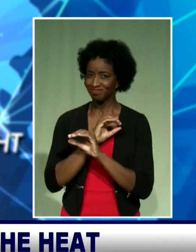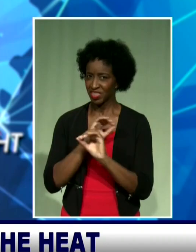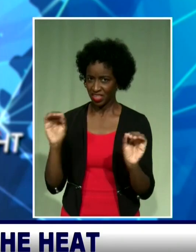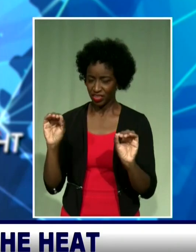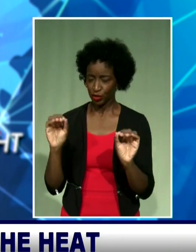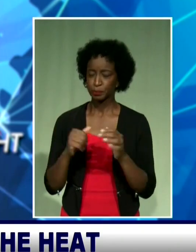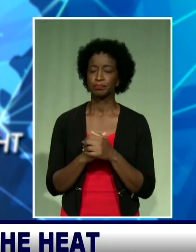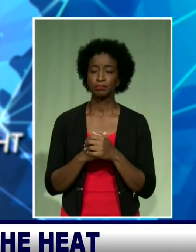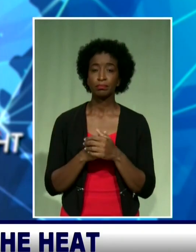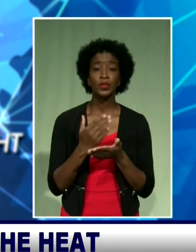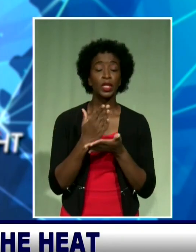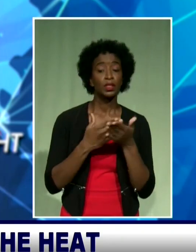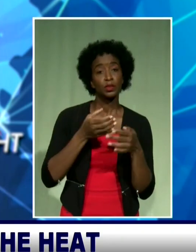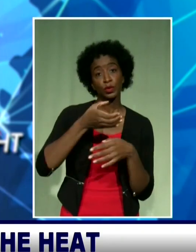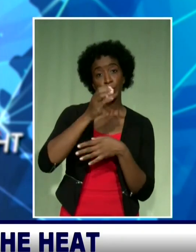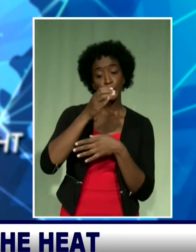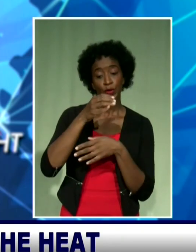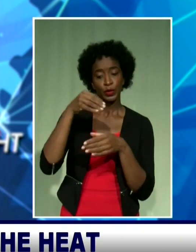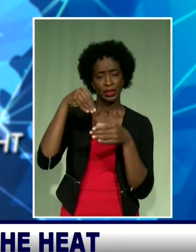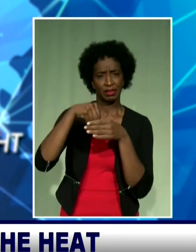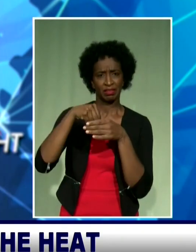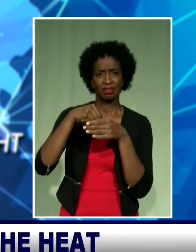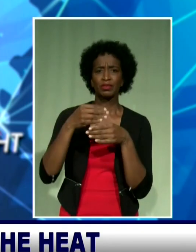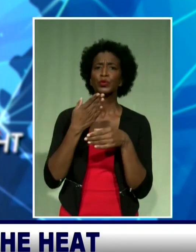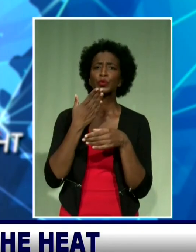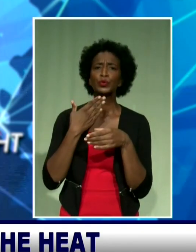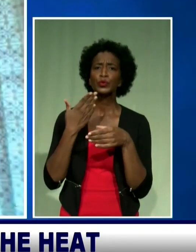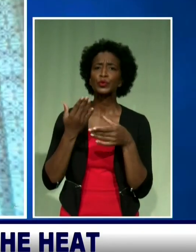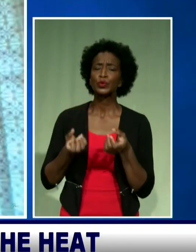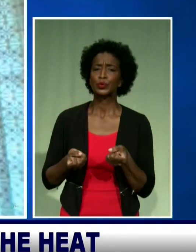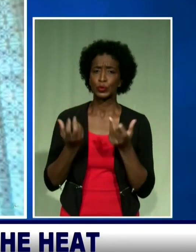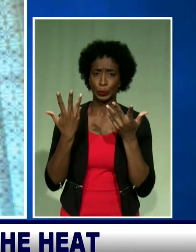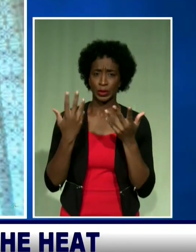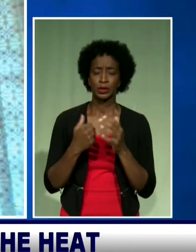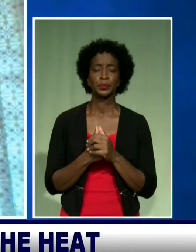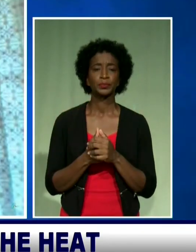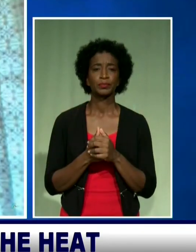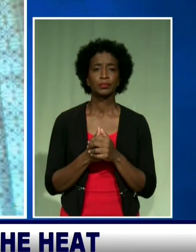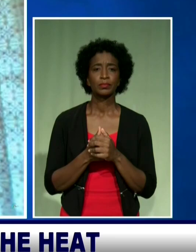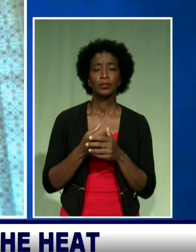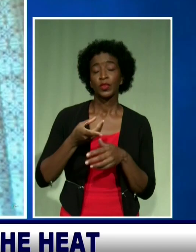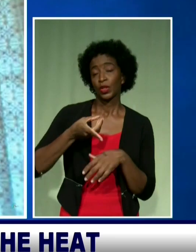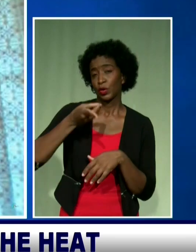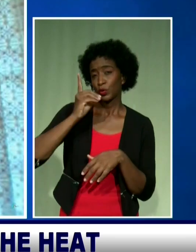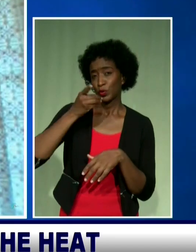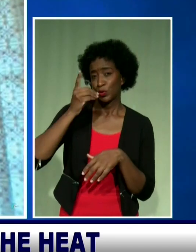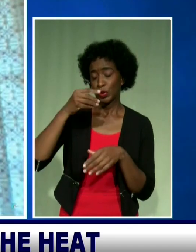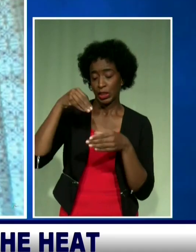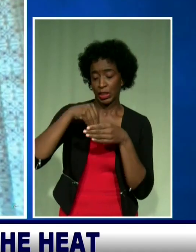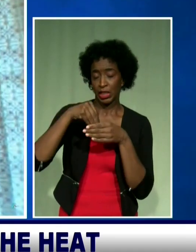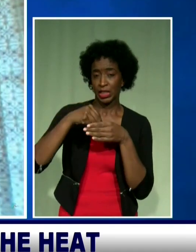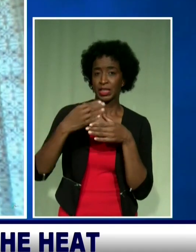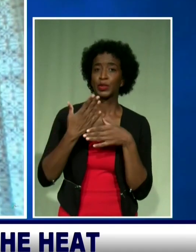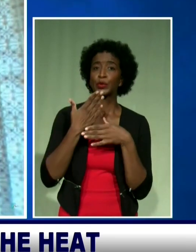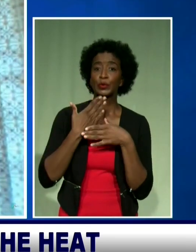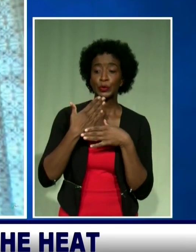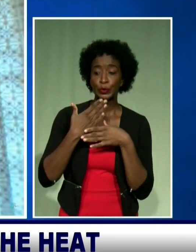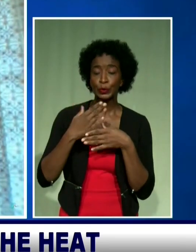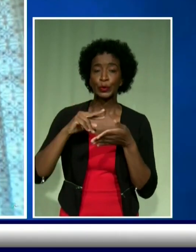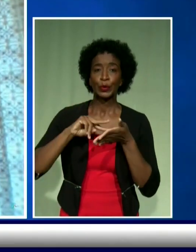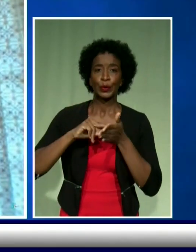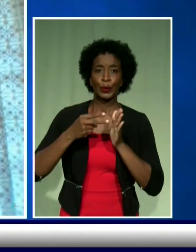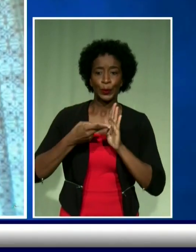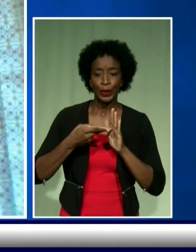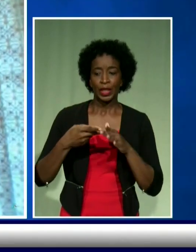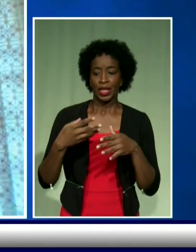was a guest on CBC TV 8's Morning Report. High sugary drinks actually dehydrate you more. Also,